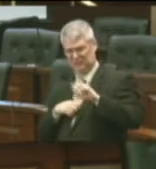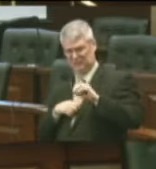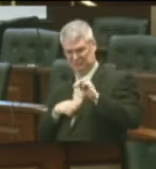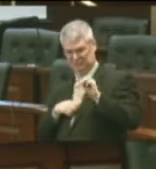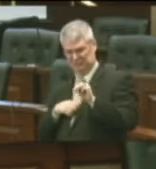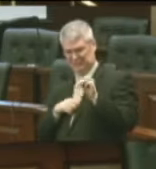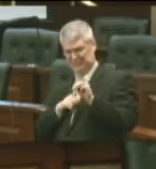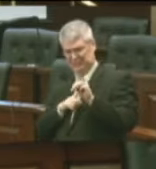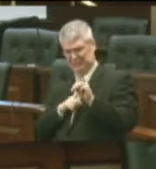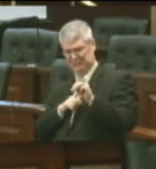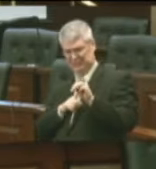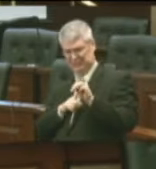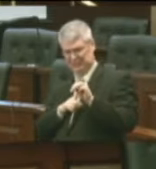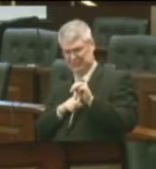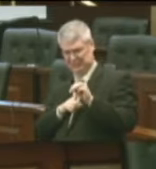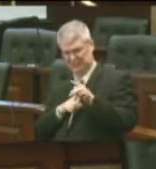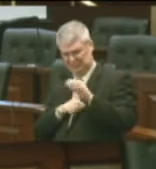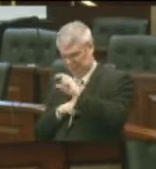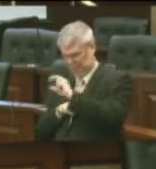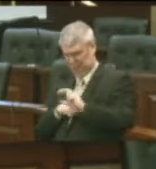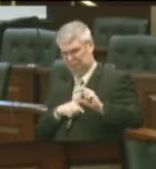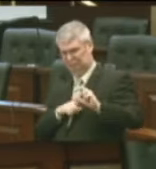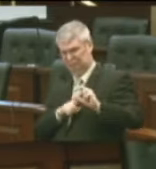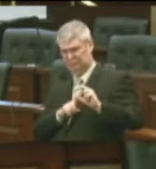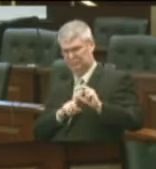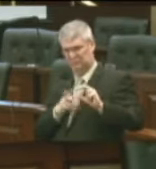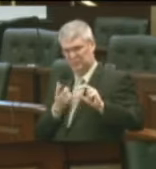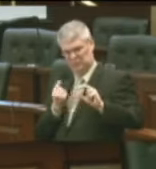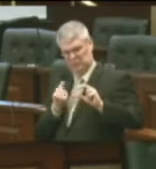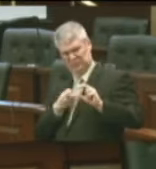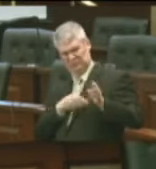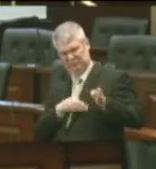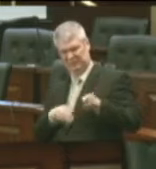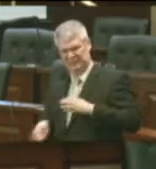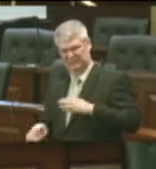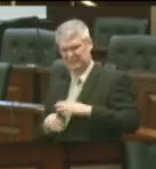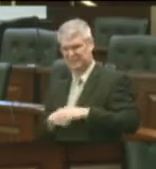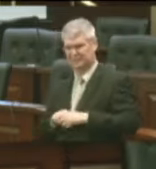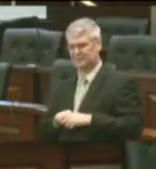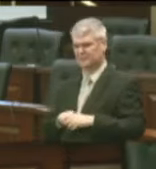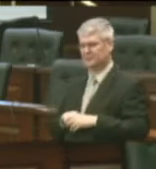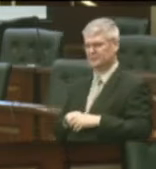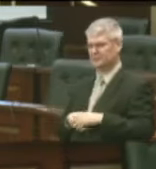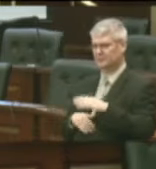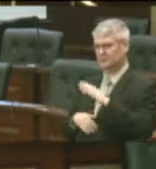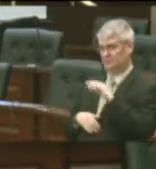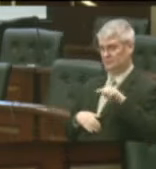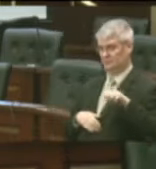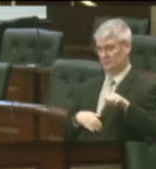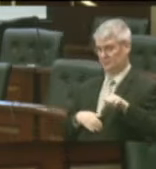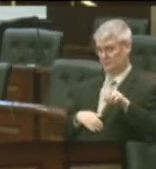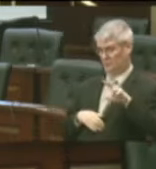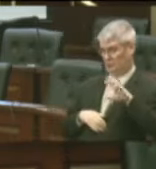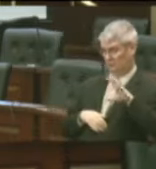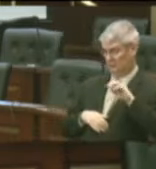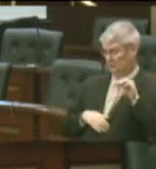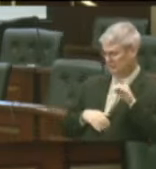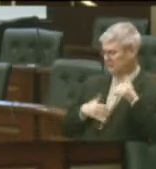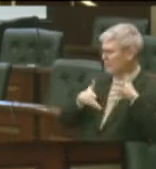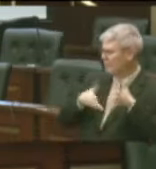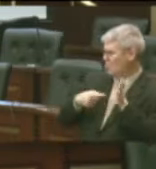the unemployment fund, which is what most states, or some of them, have put it in there. We put the $200 in when we did to